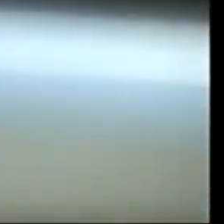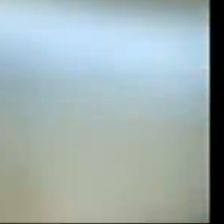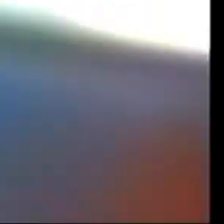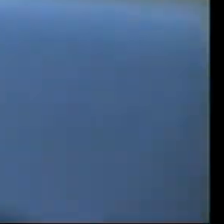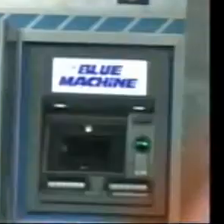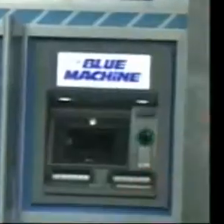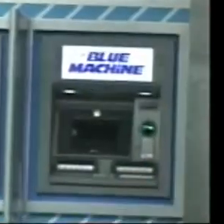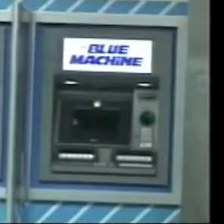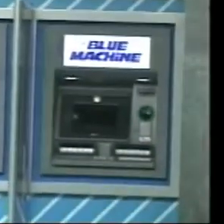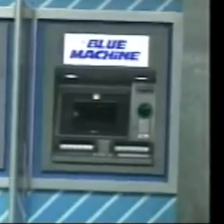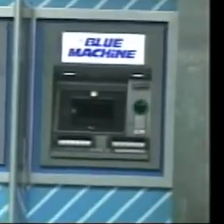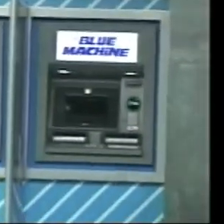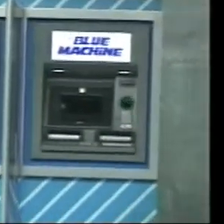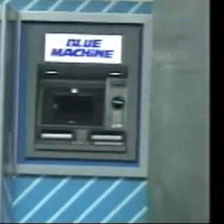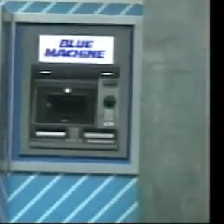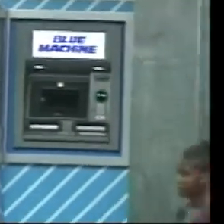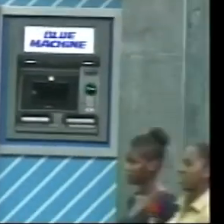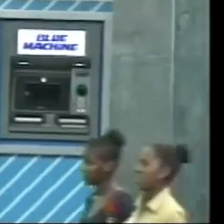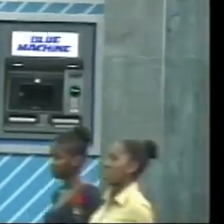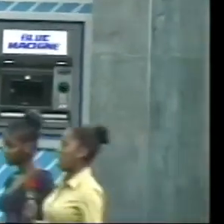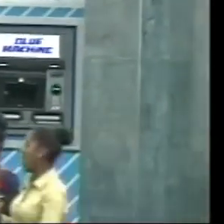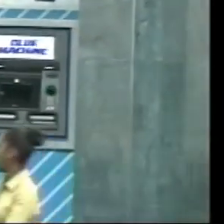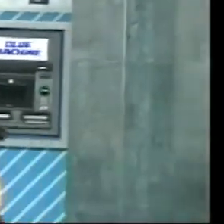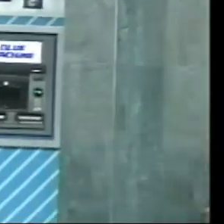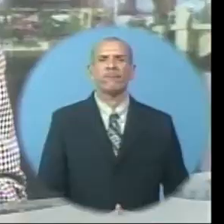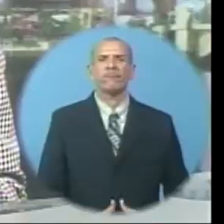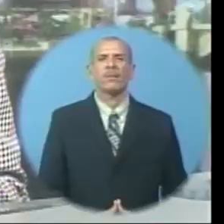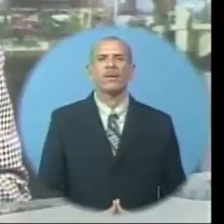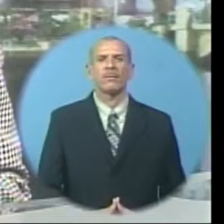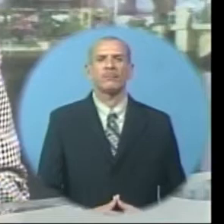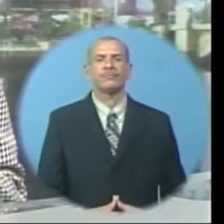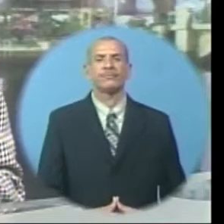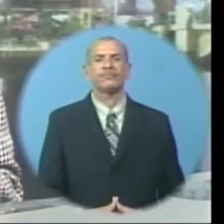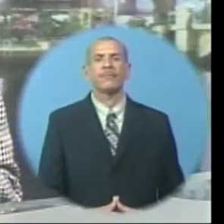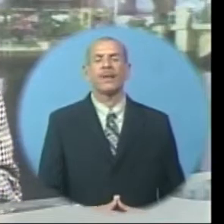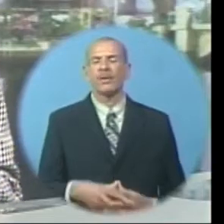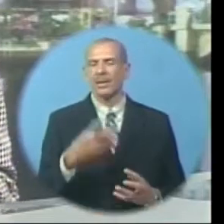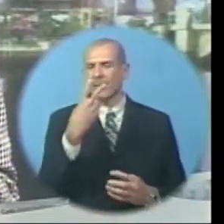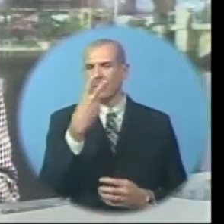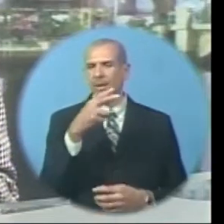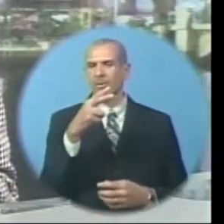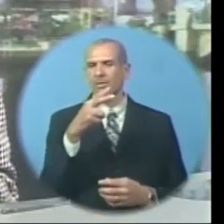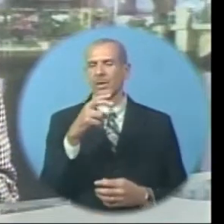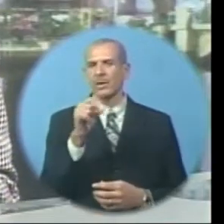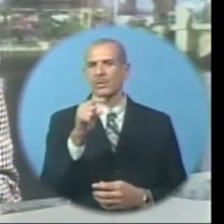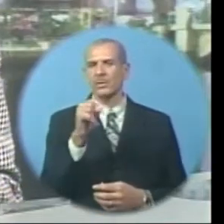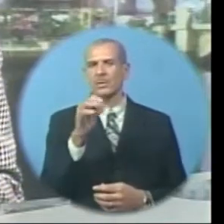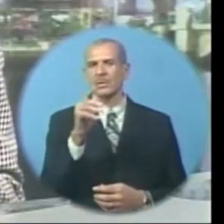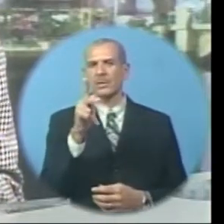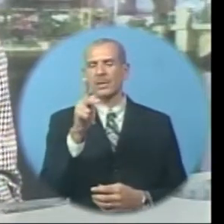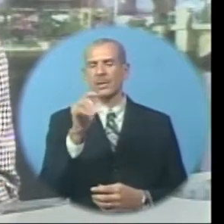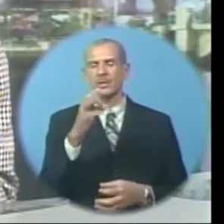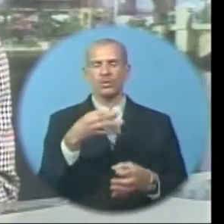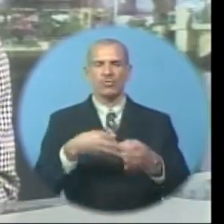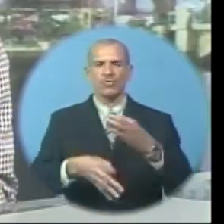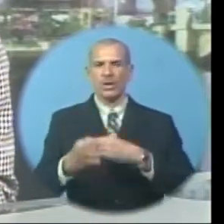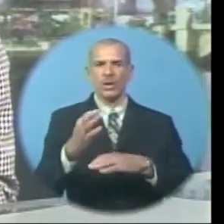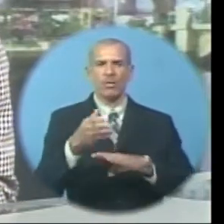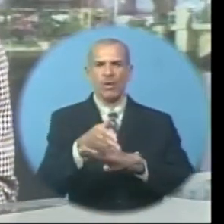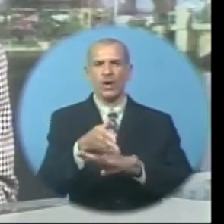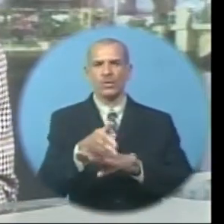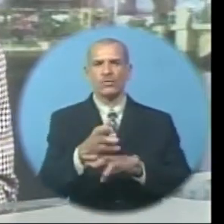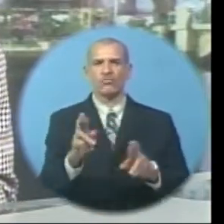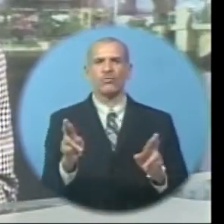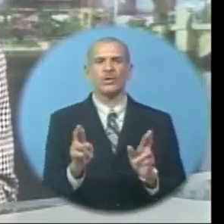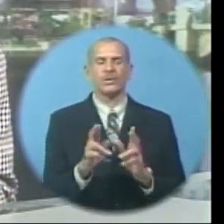allowed to prosper. Ryan Broom for the Business Report. Well, let's take a look now at how stocks traded on selected exchanges across the